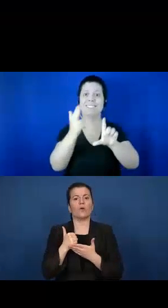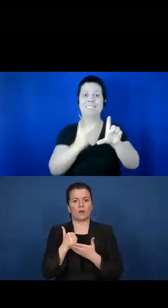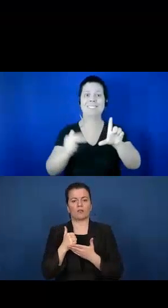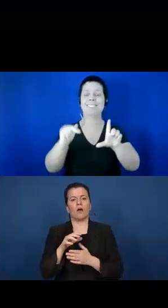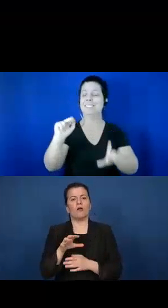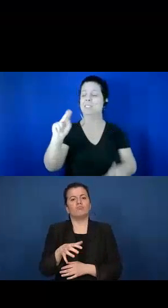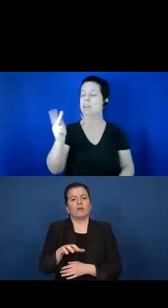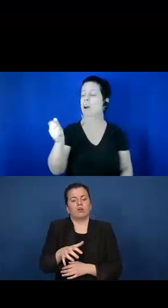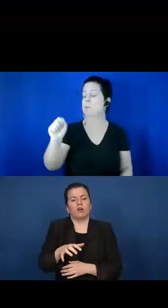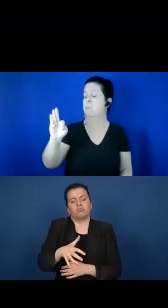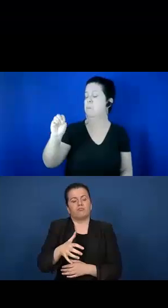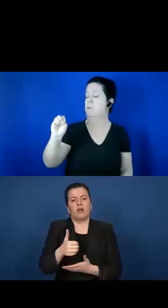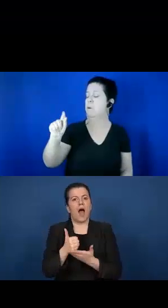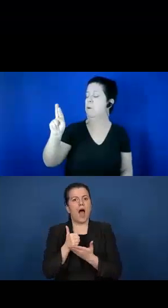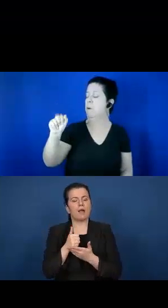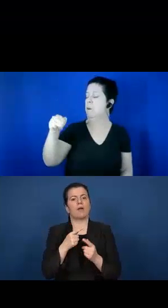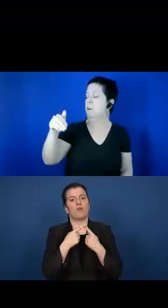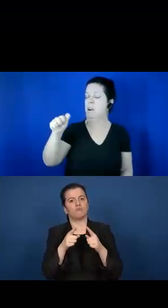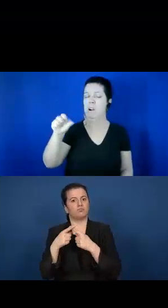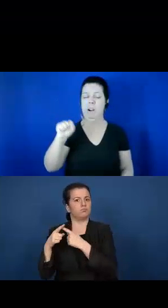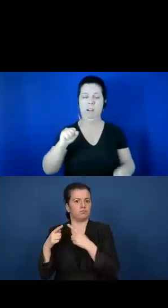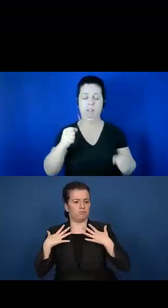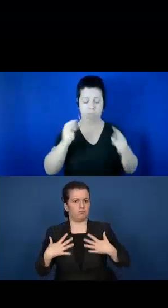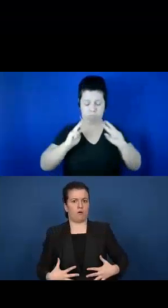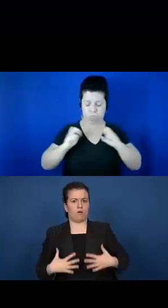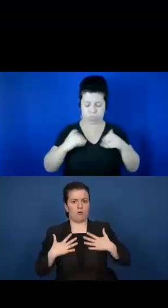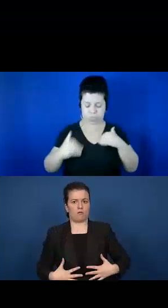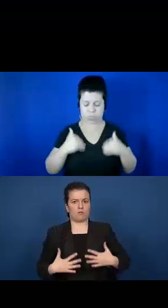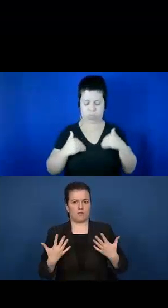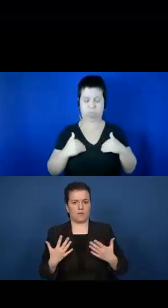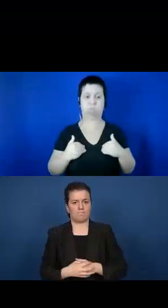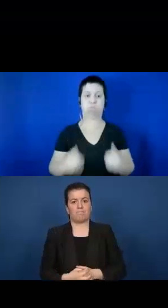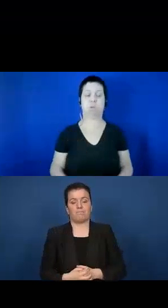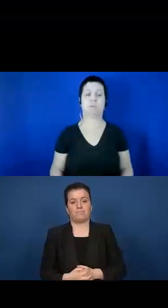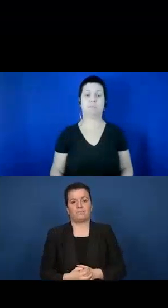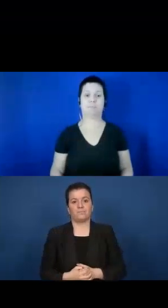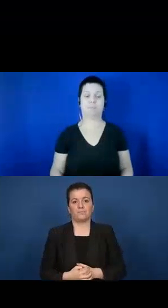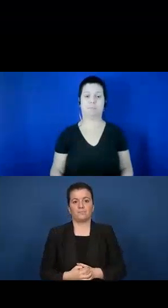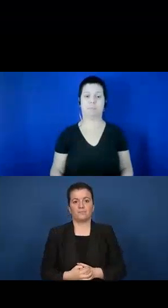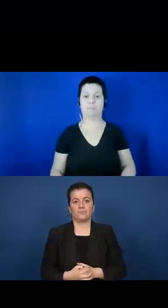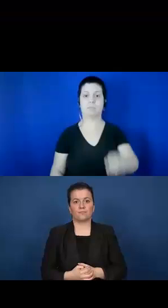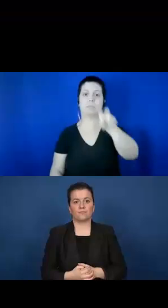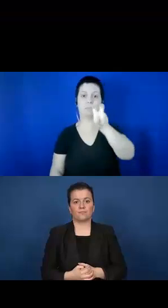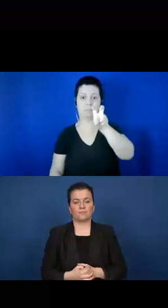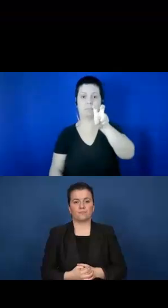vibrotactile stimuli to different body parts? A 5x5 grid does not make it easy.